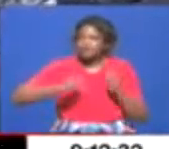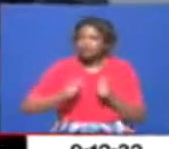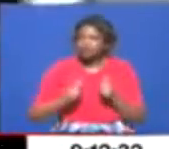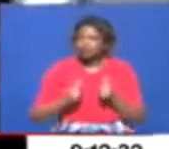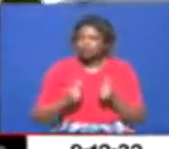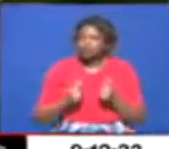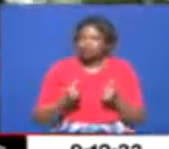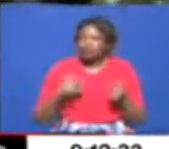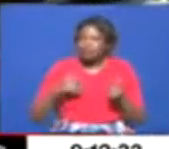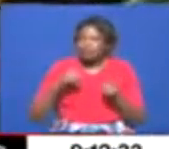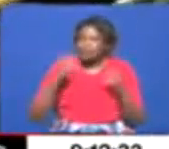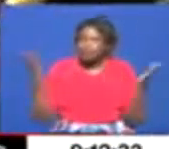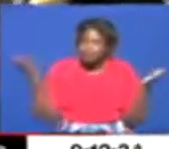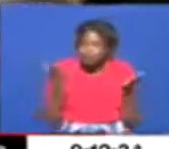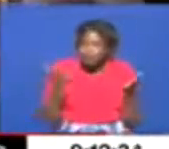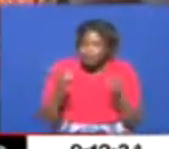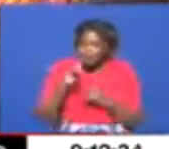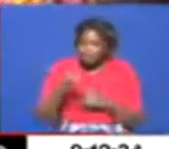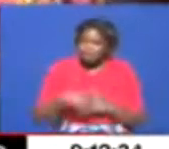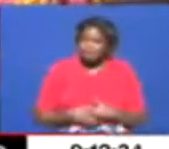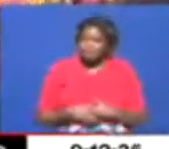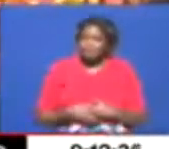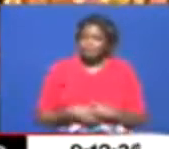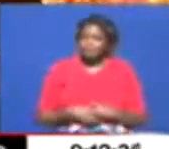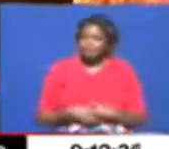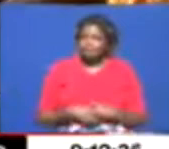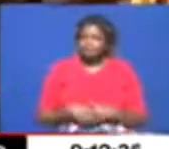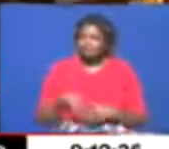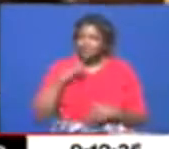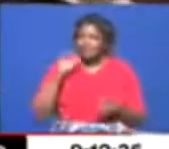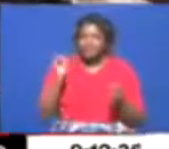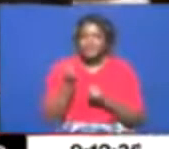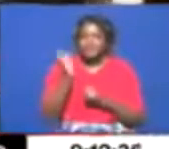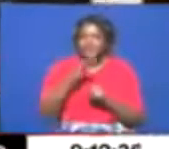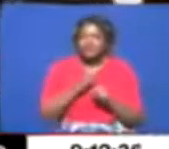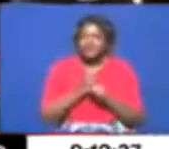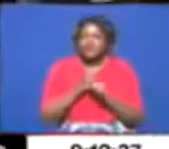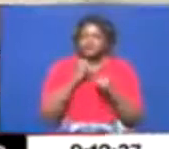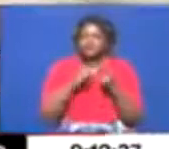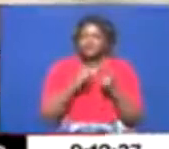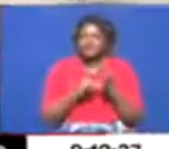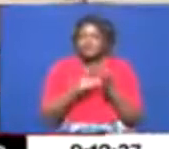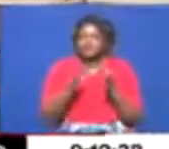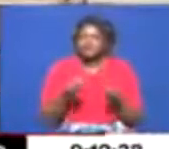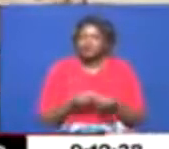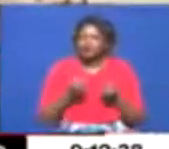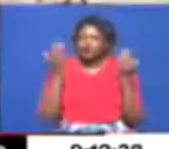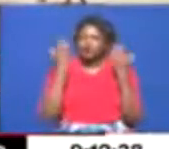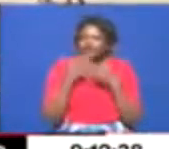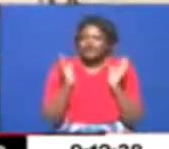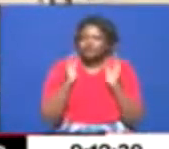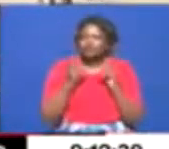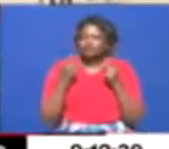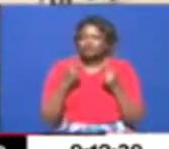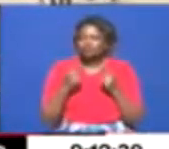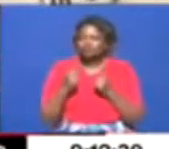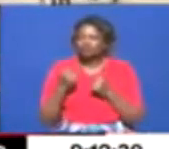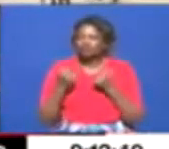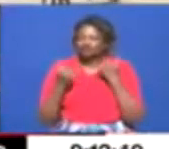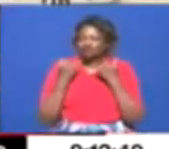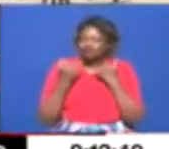my exams? The staff have vowed not to return to work until their grievances are addressed. Efforts to reach the Vice-Chancellor for a